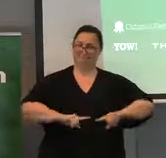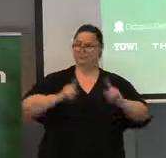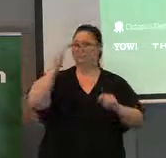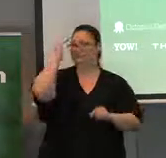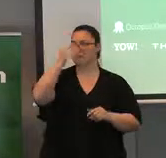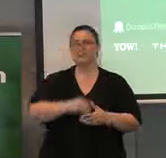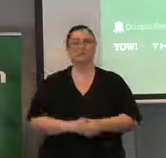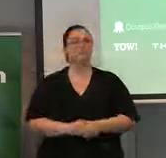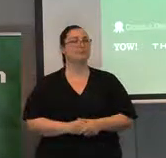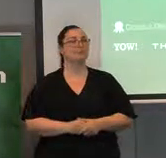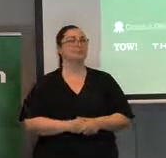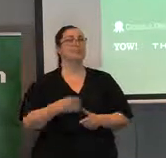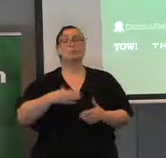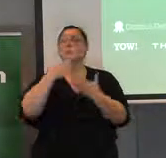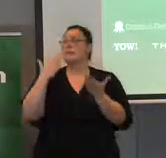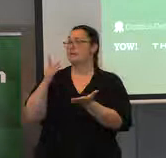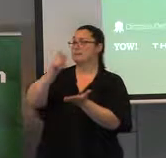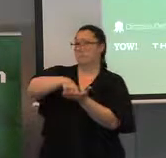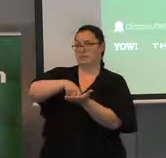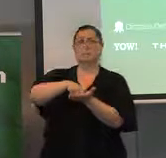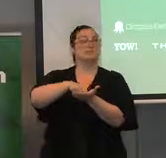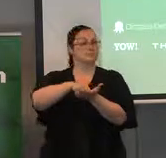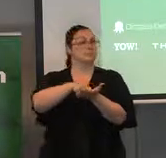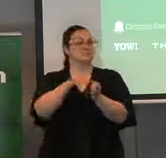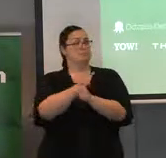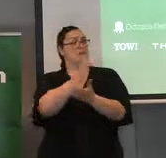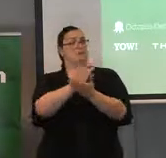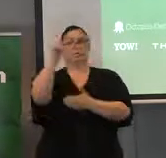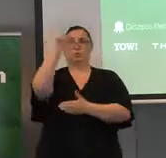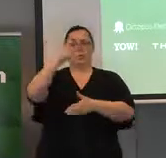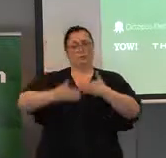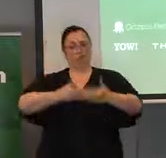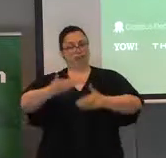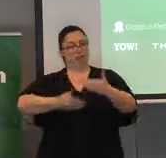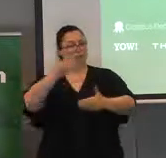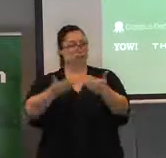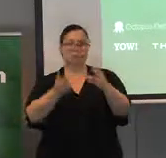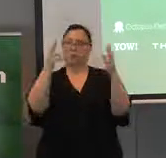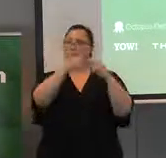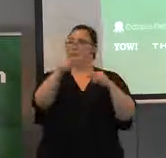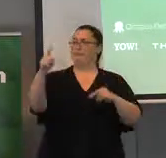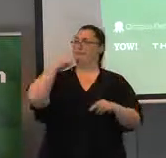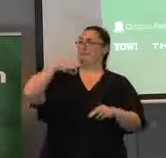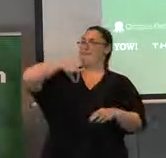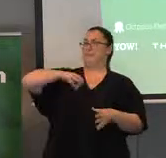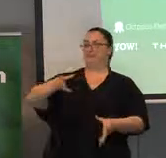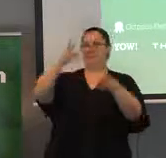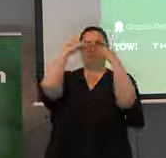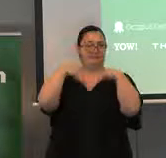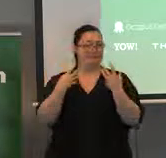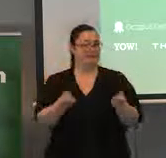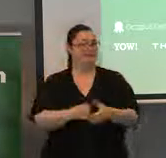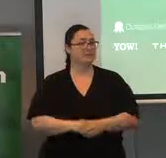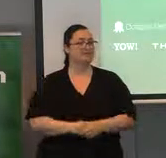room. I'd very much like to thank the sponsors who've made today possible, and I hope that today you've all benefited from